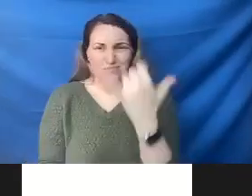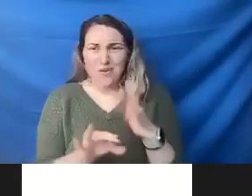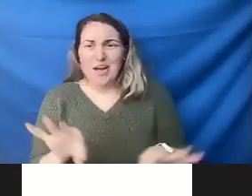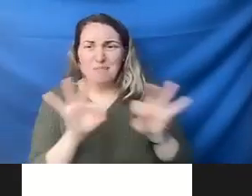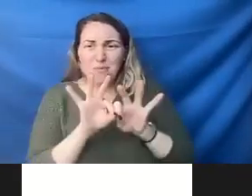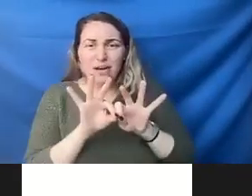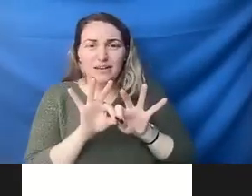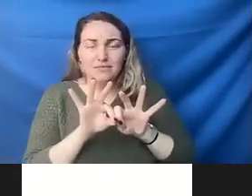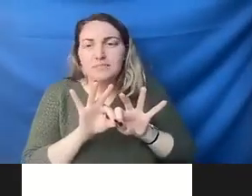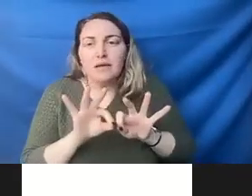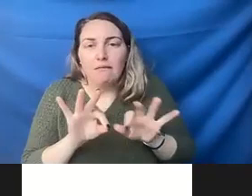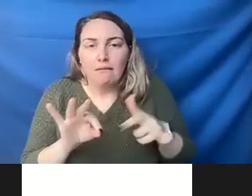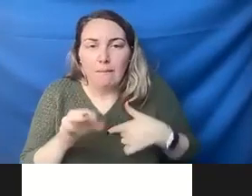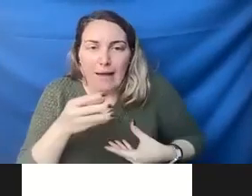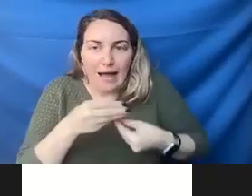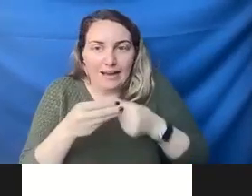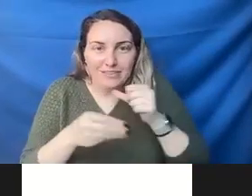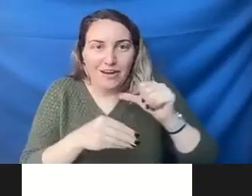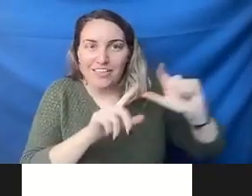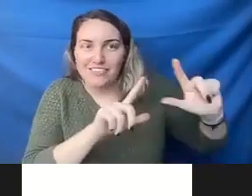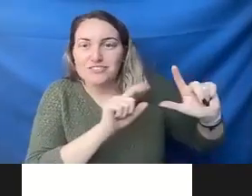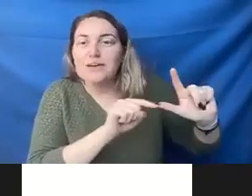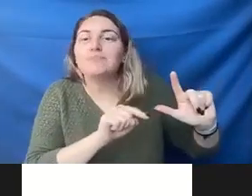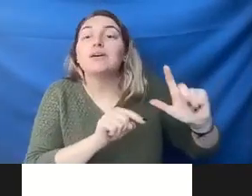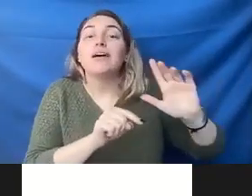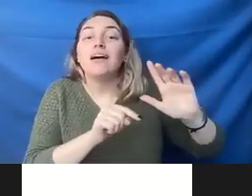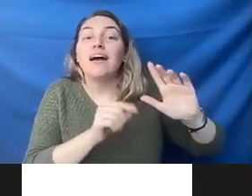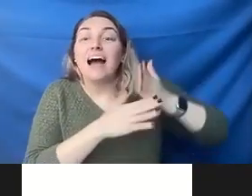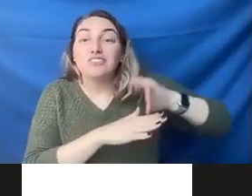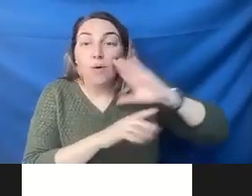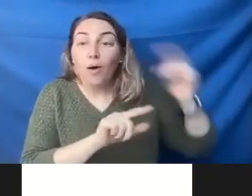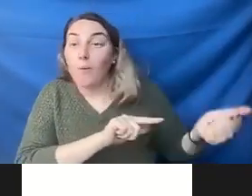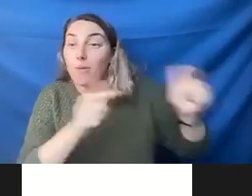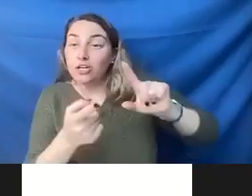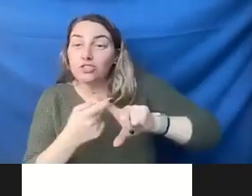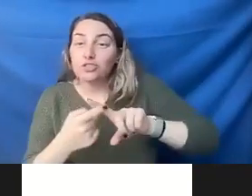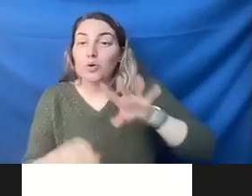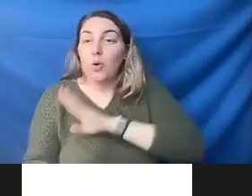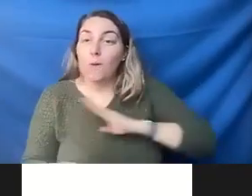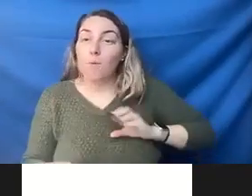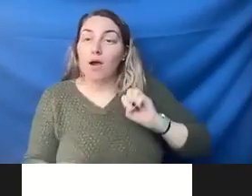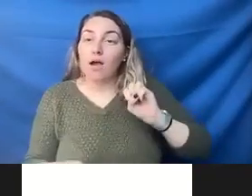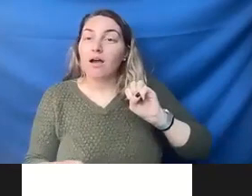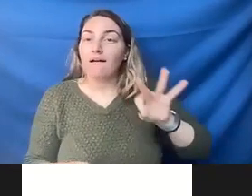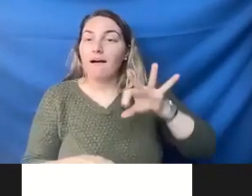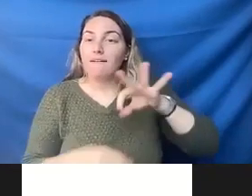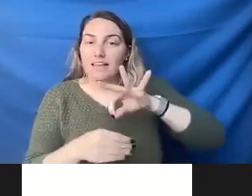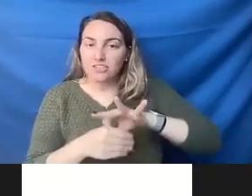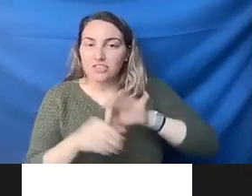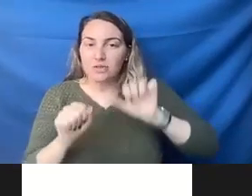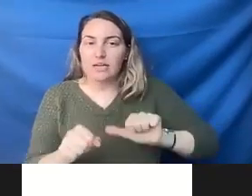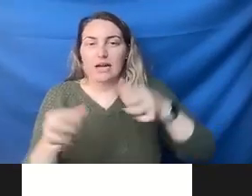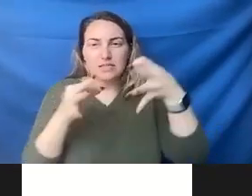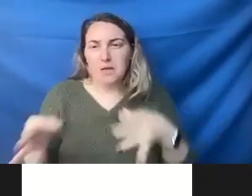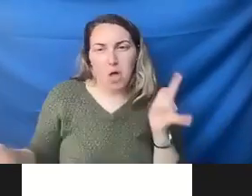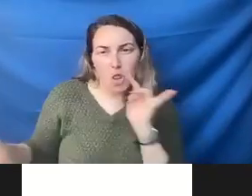on the list, so I just want to highlight it. We're going to turn it over to the Board of Elections to talk about what the RCV ballot looks like on a ballot marking device. And